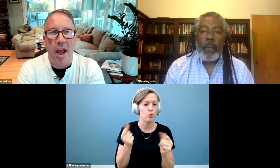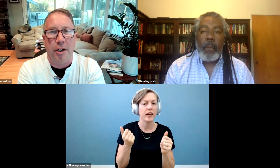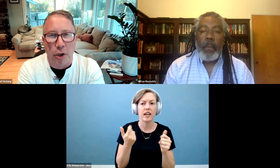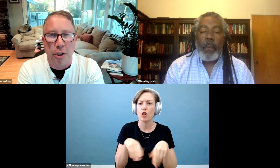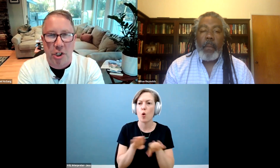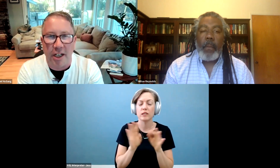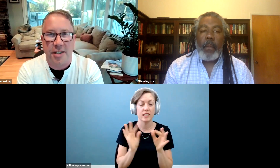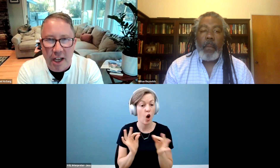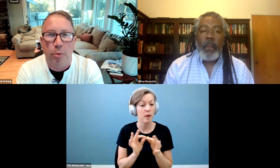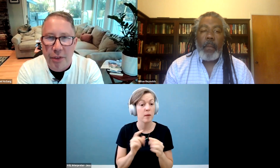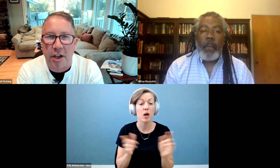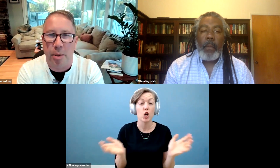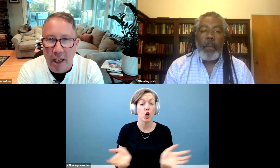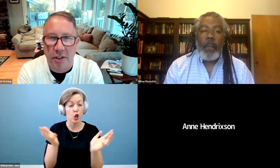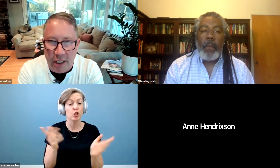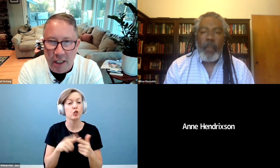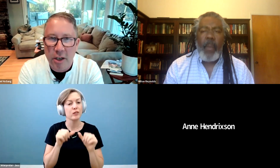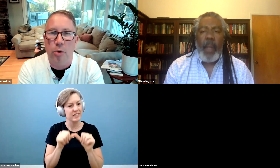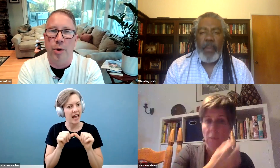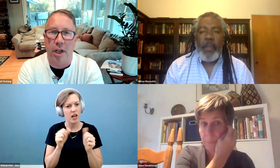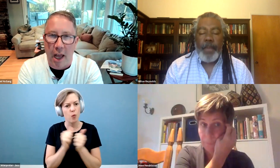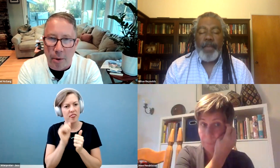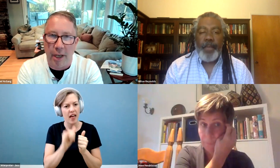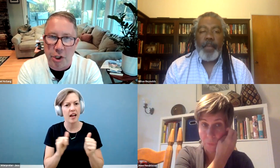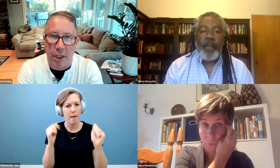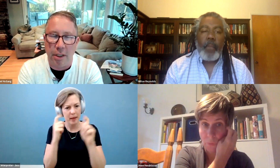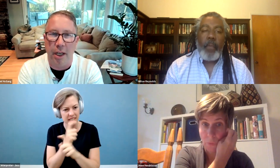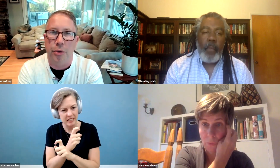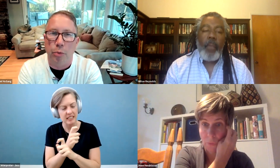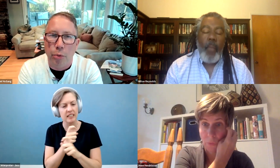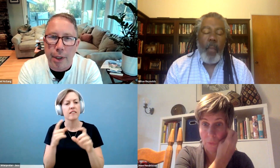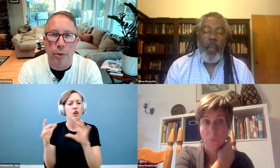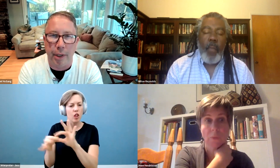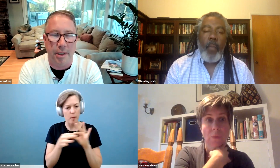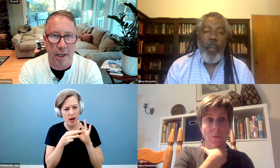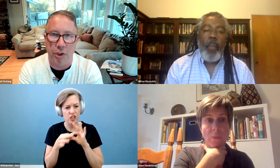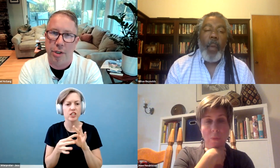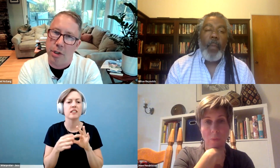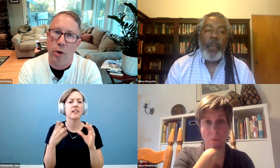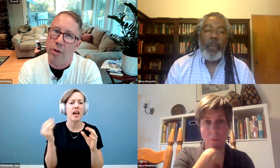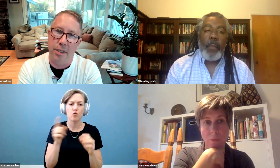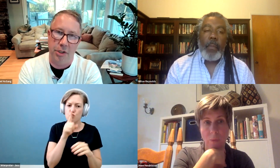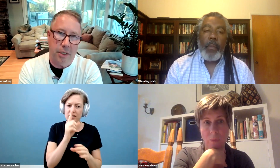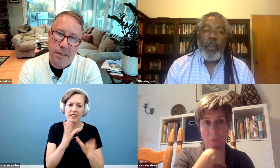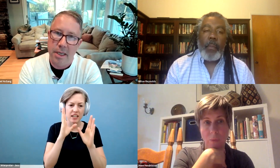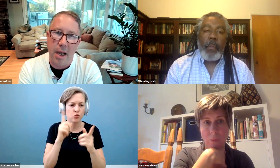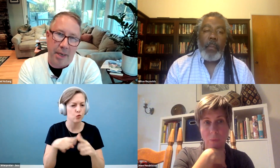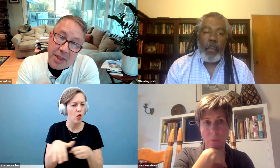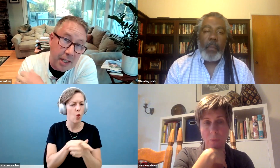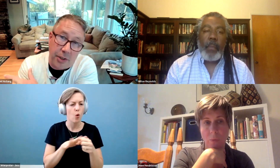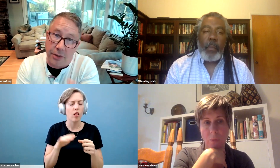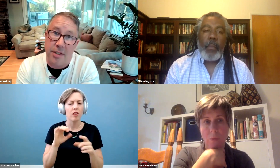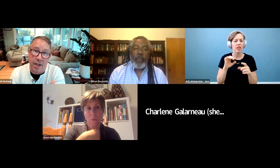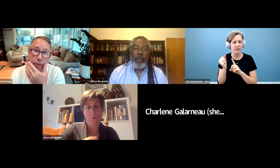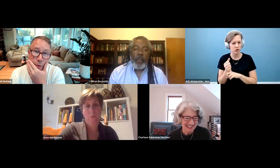but an urge to kind of stay with the complexity, with collaboration, and with real attention to local conditions. I mean, I